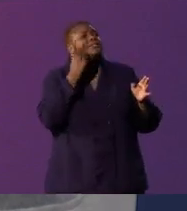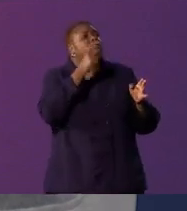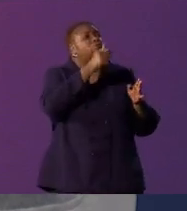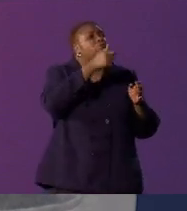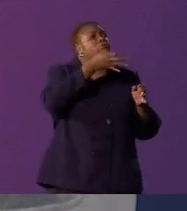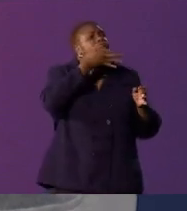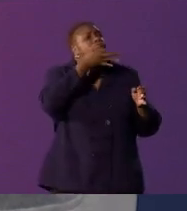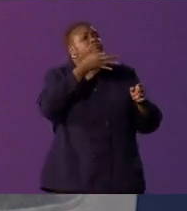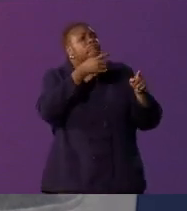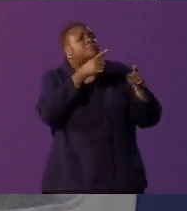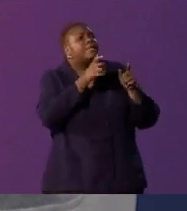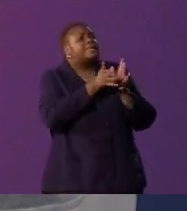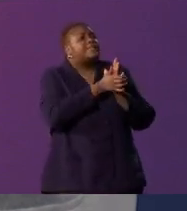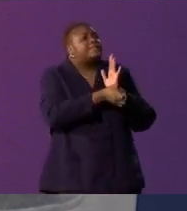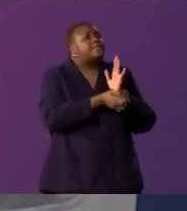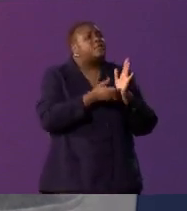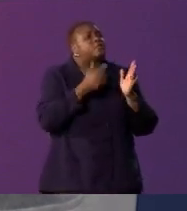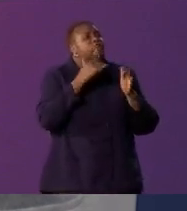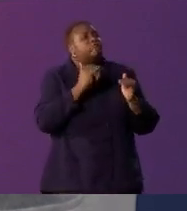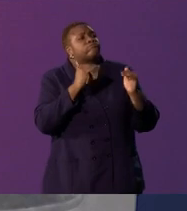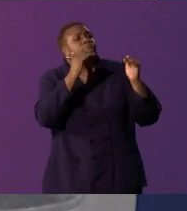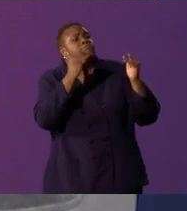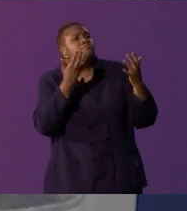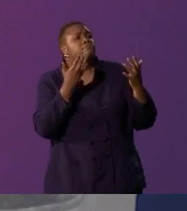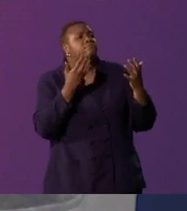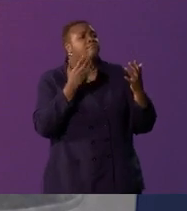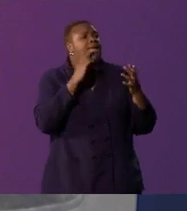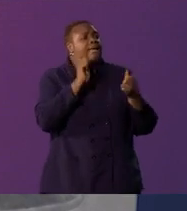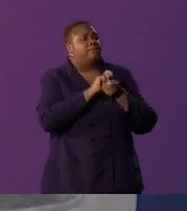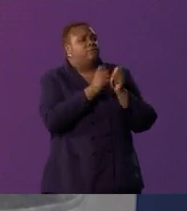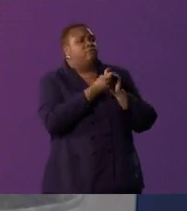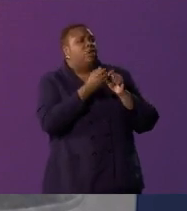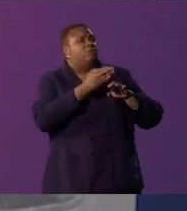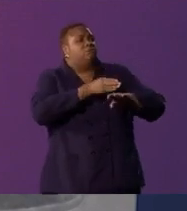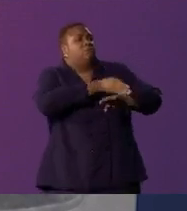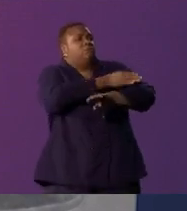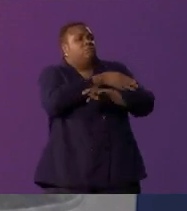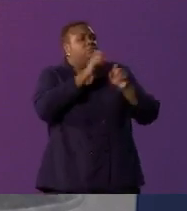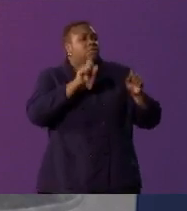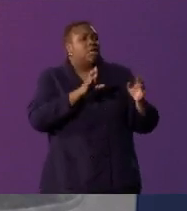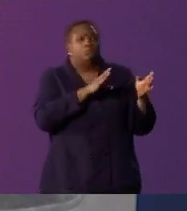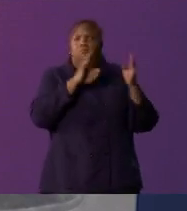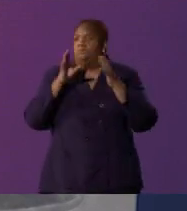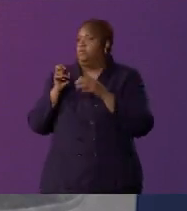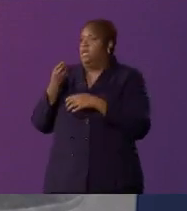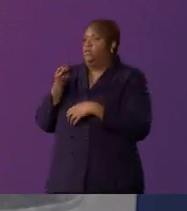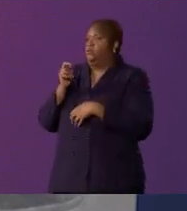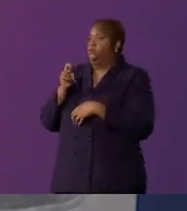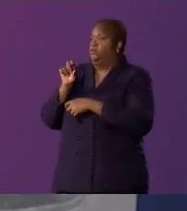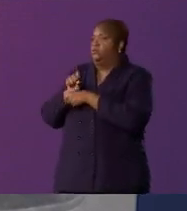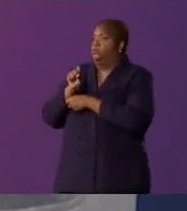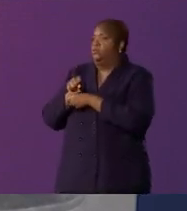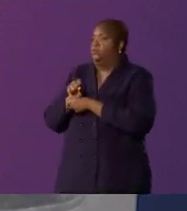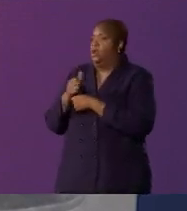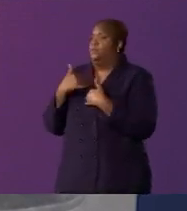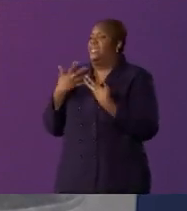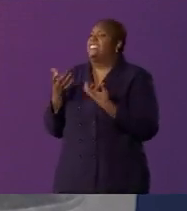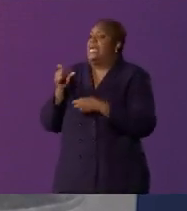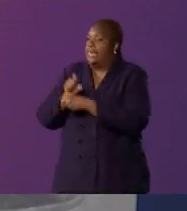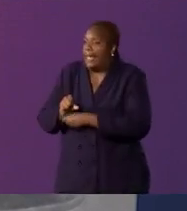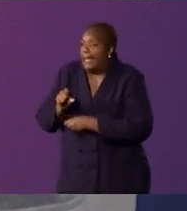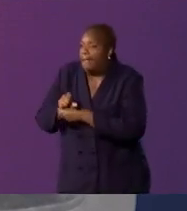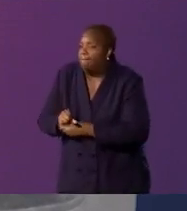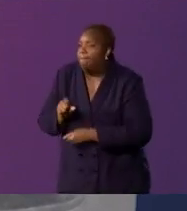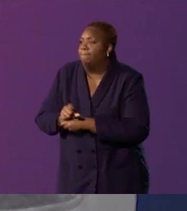can be reskilled and upskilled and rebooted, whatever it is. And then you've got the HR job, which is labor, comp